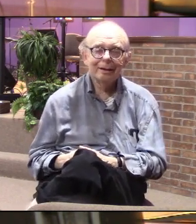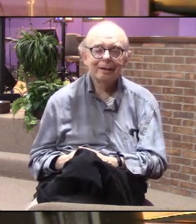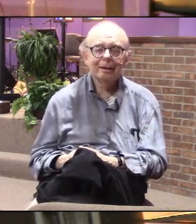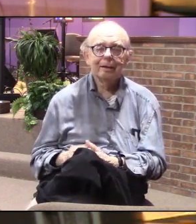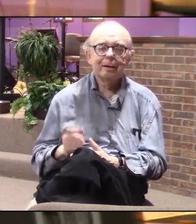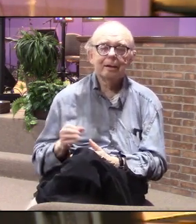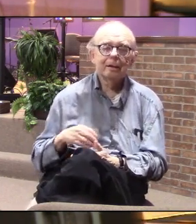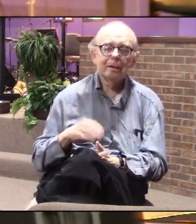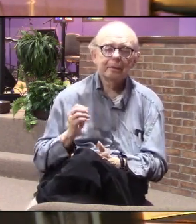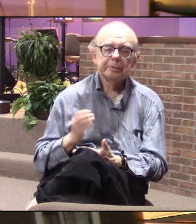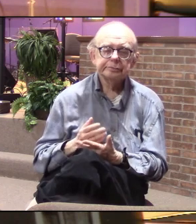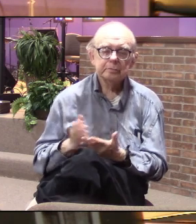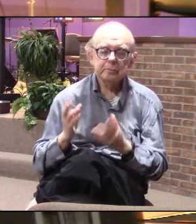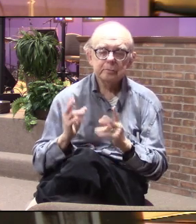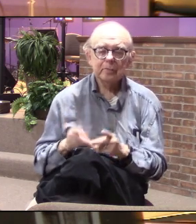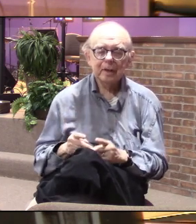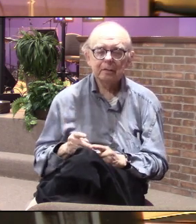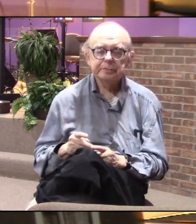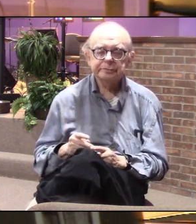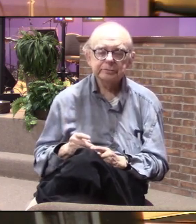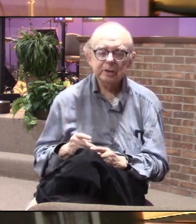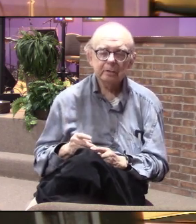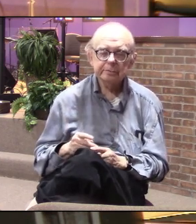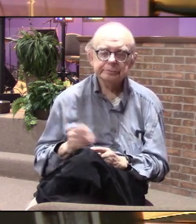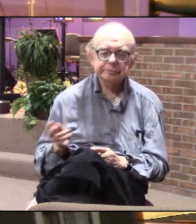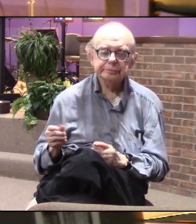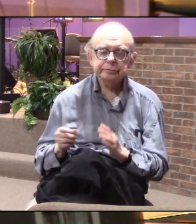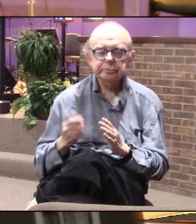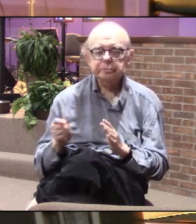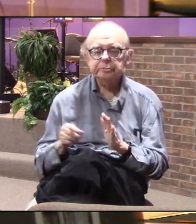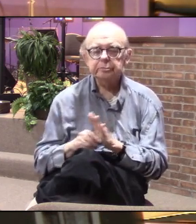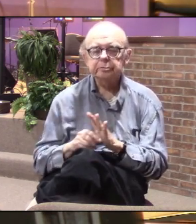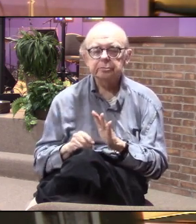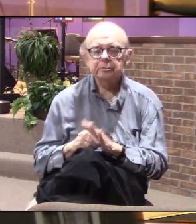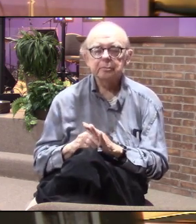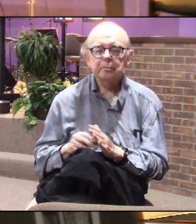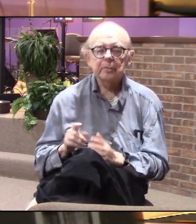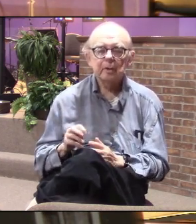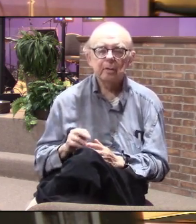So I found somebody that wrote another verse.